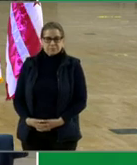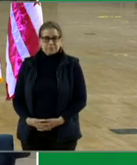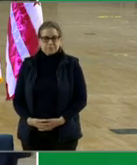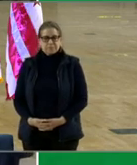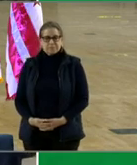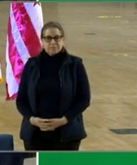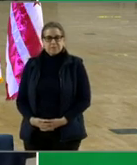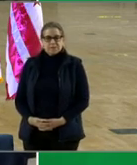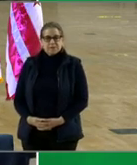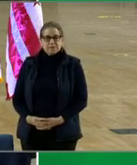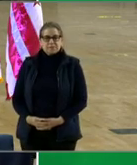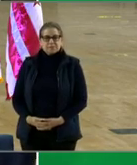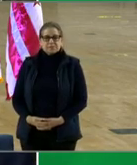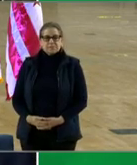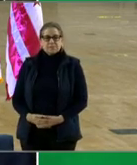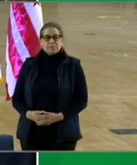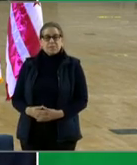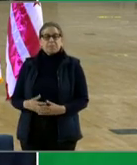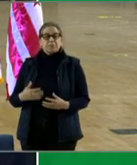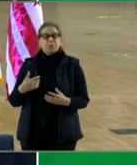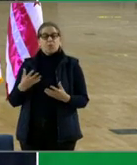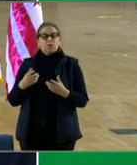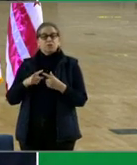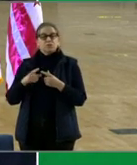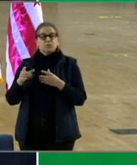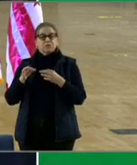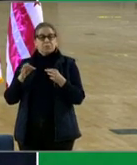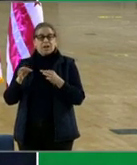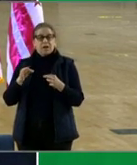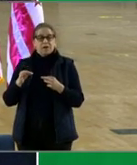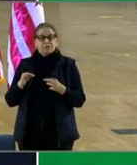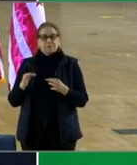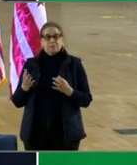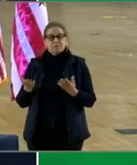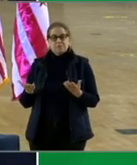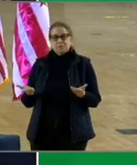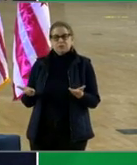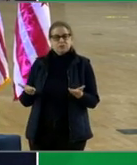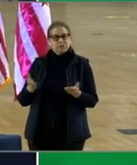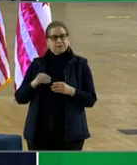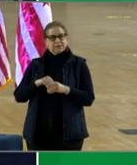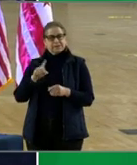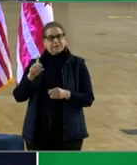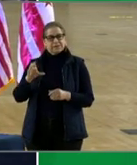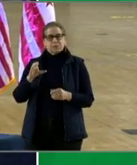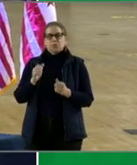in our city. But the council members are joining by